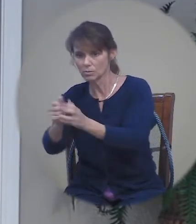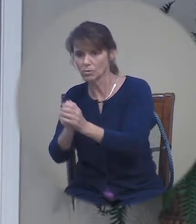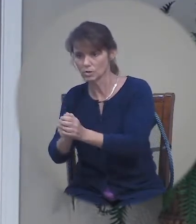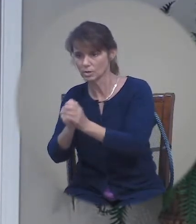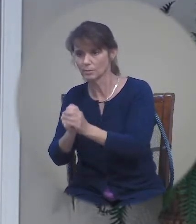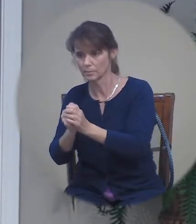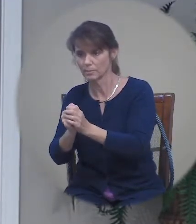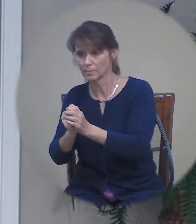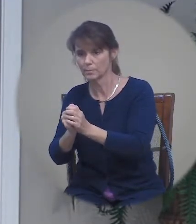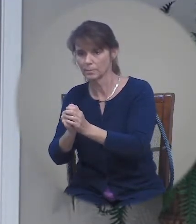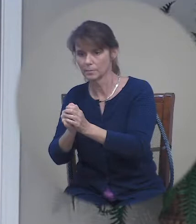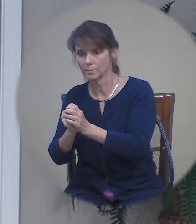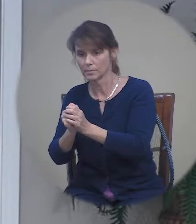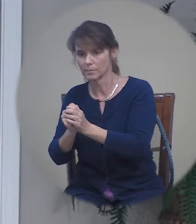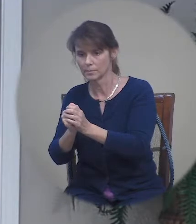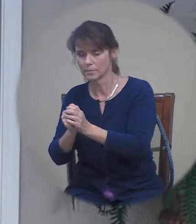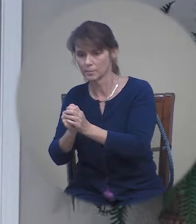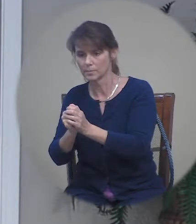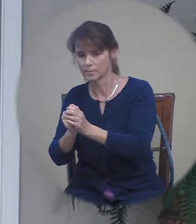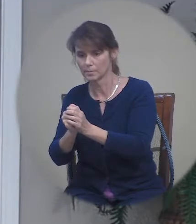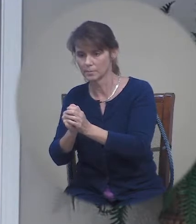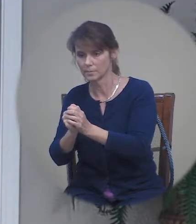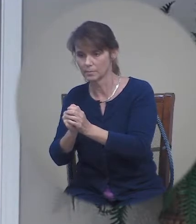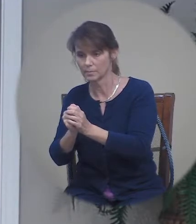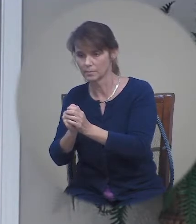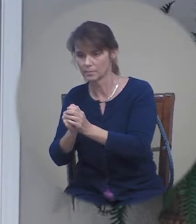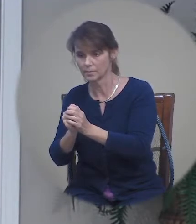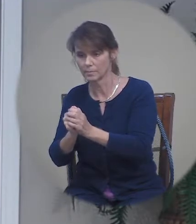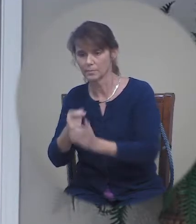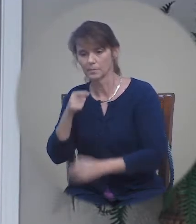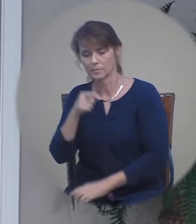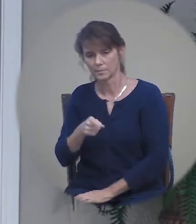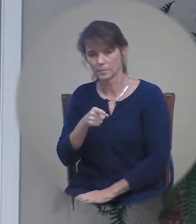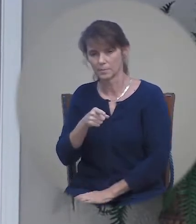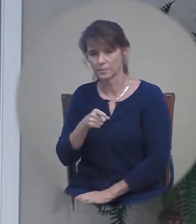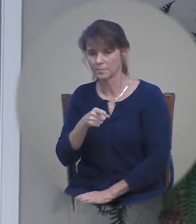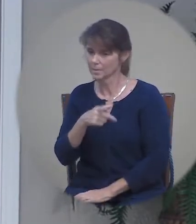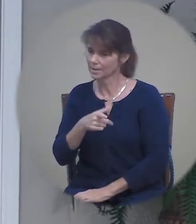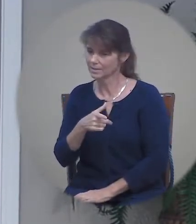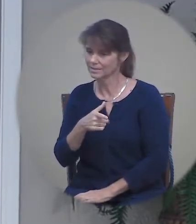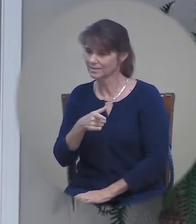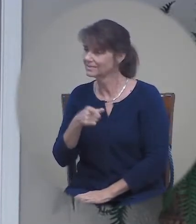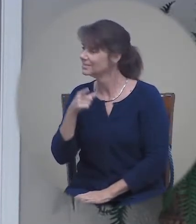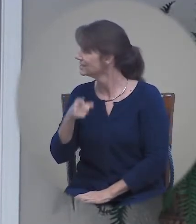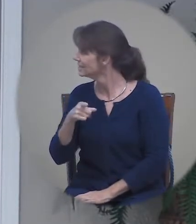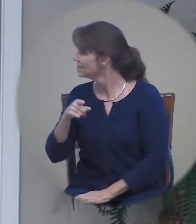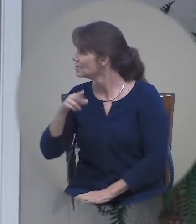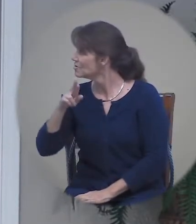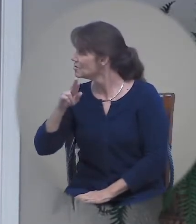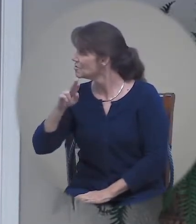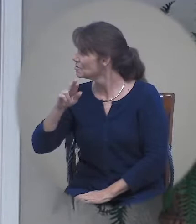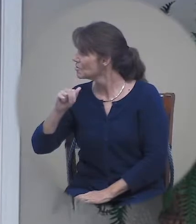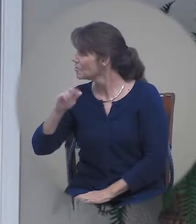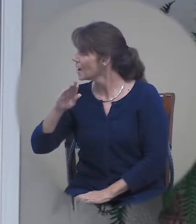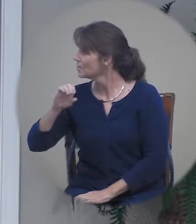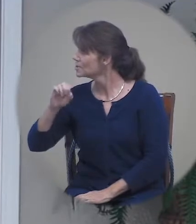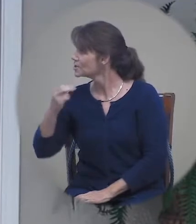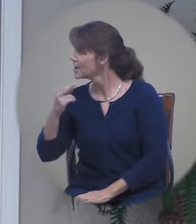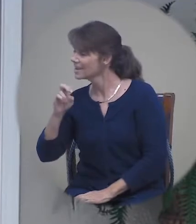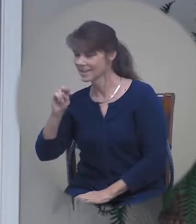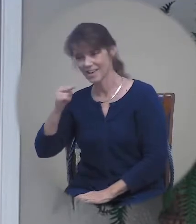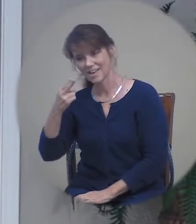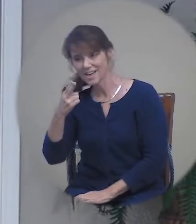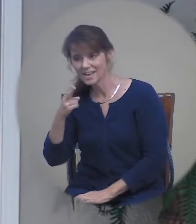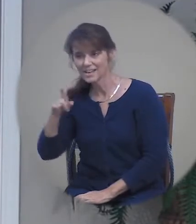Hezekiah did exist as right. So he begins by trying to discredit Hezekiah and try to warn them where they shouldn't